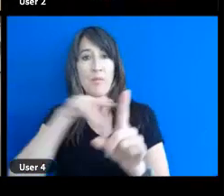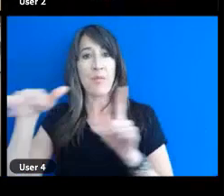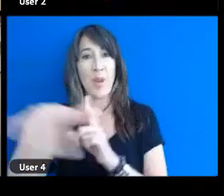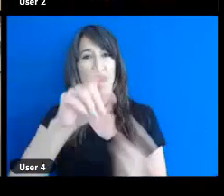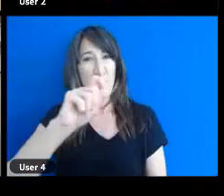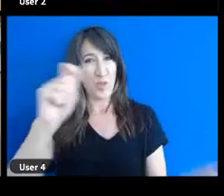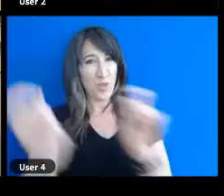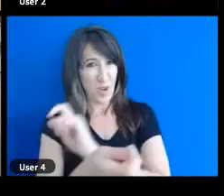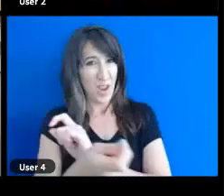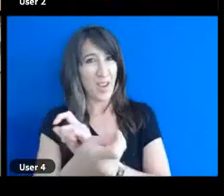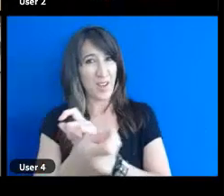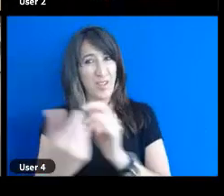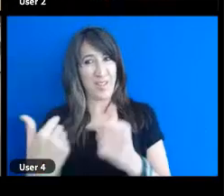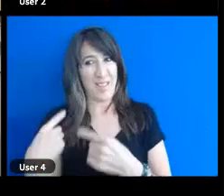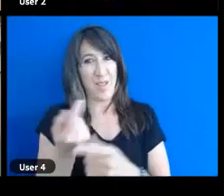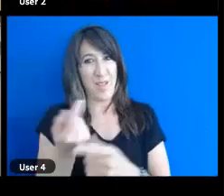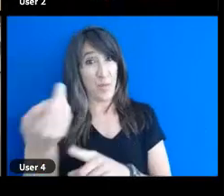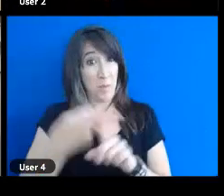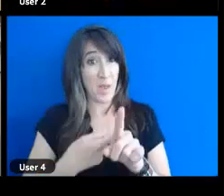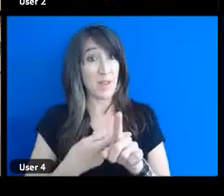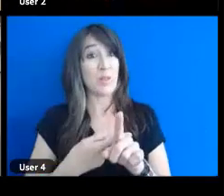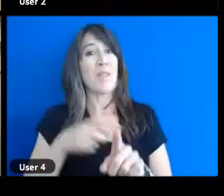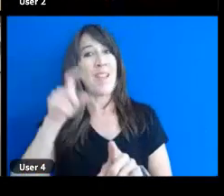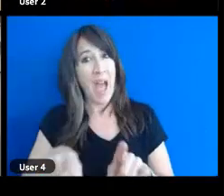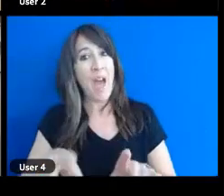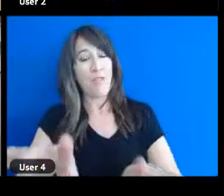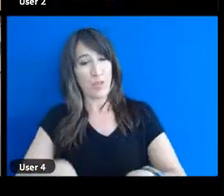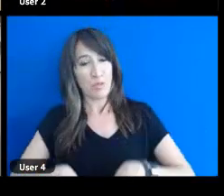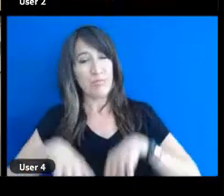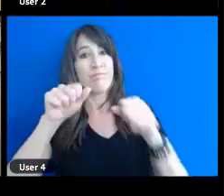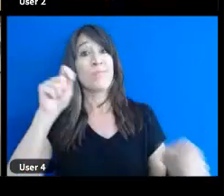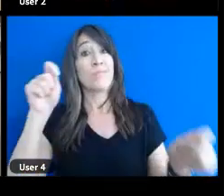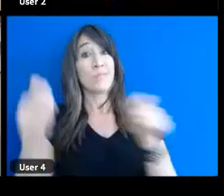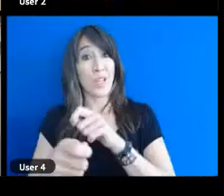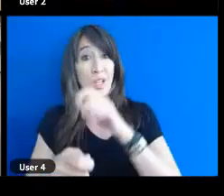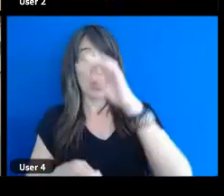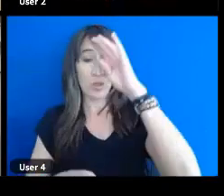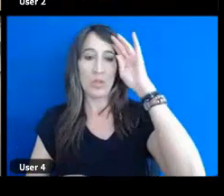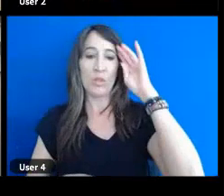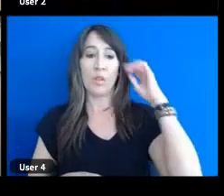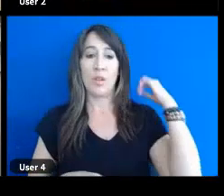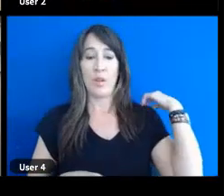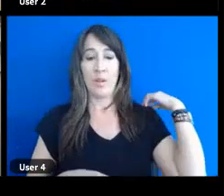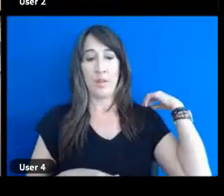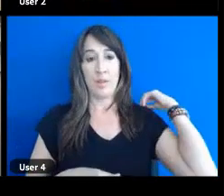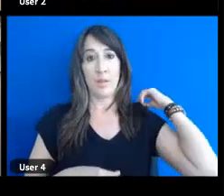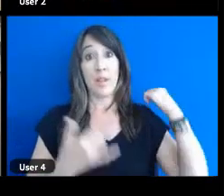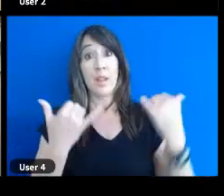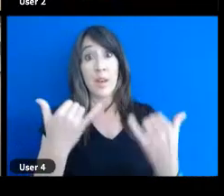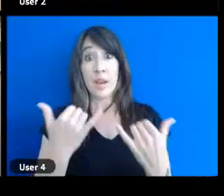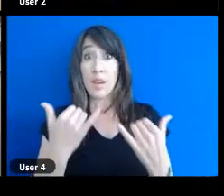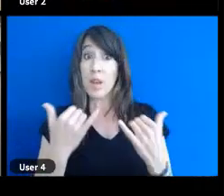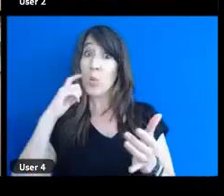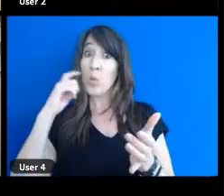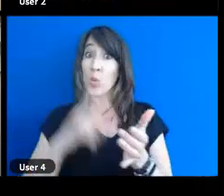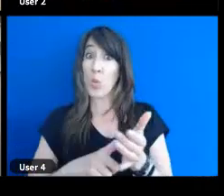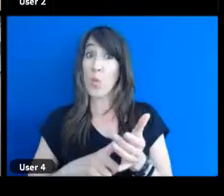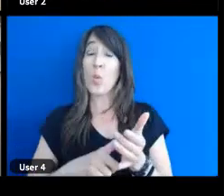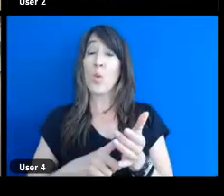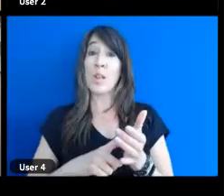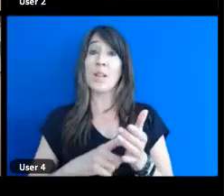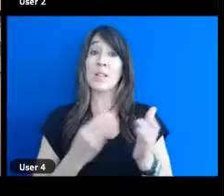over the last few months. The other thing that you've probably noticed of late is that consumers